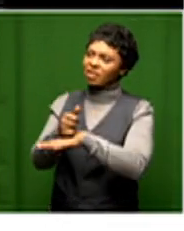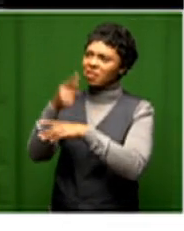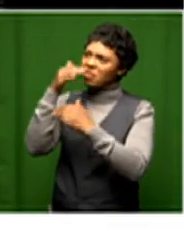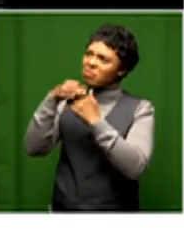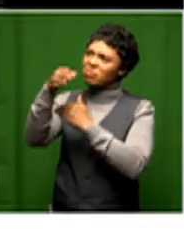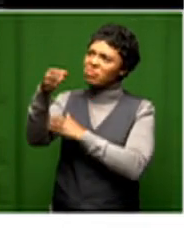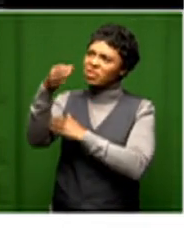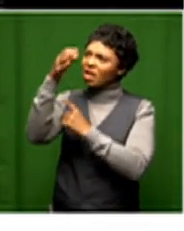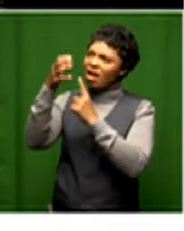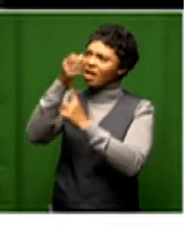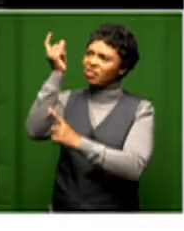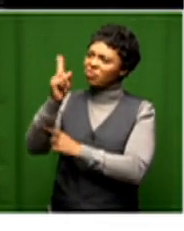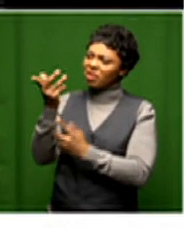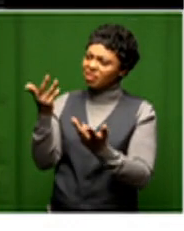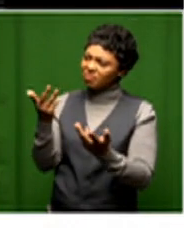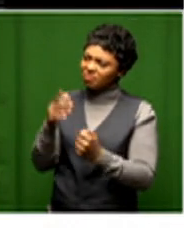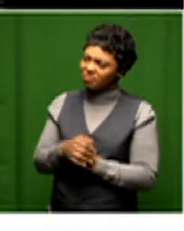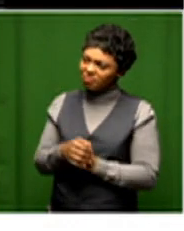with the project?